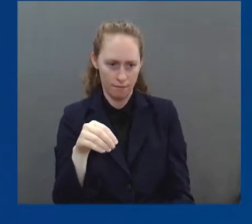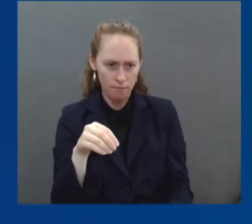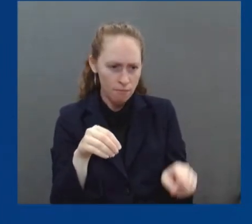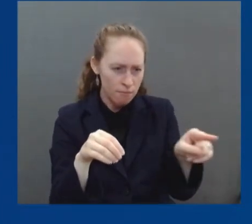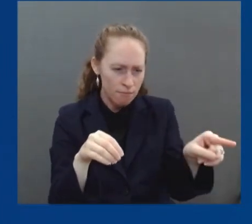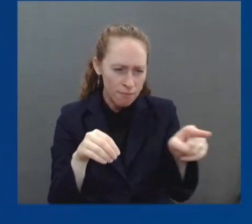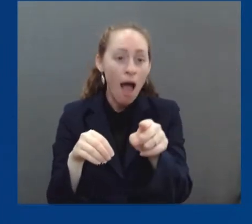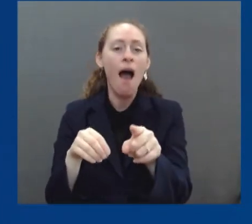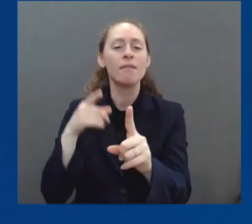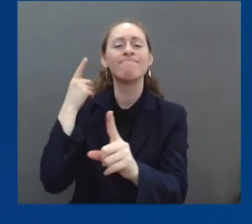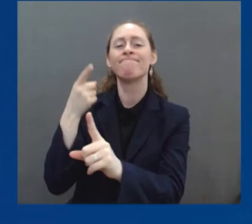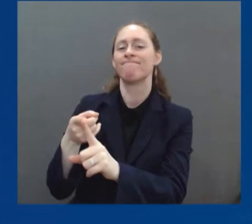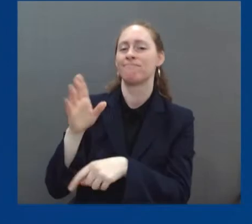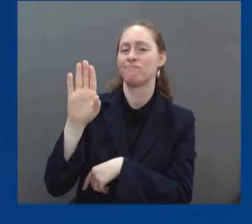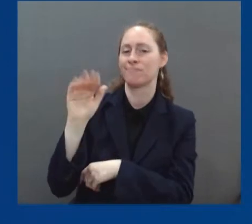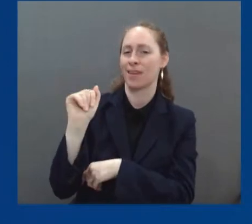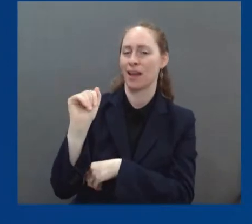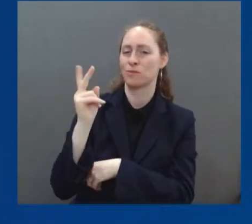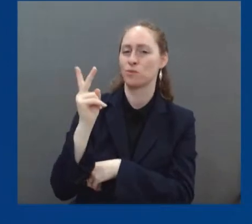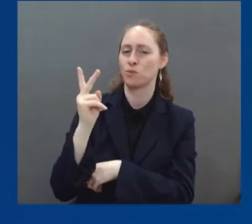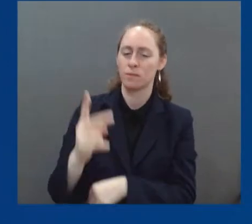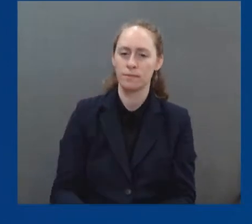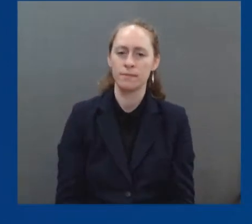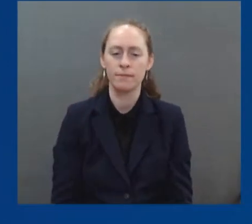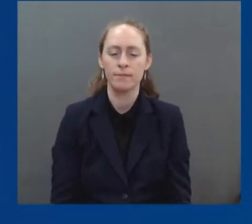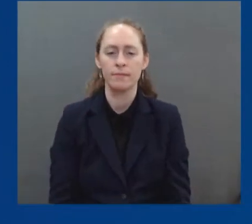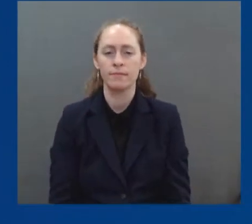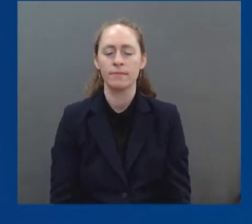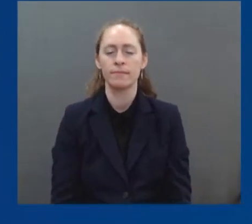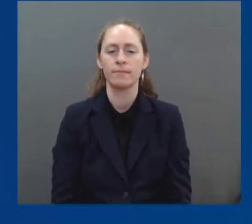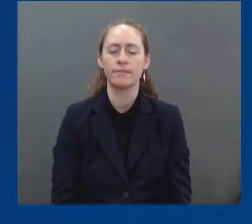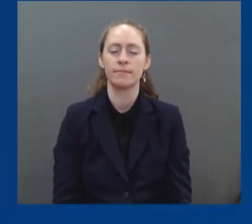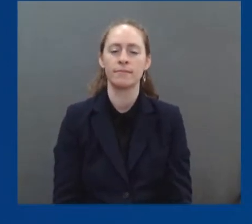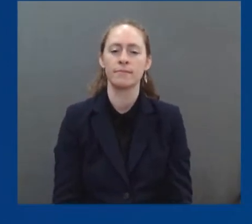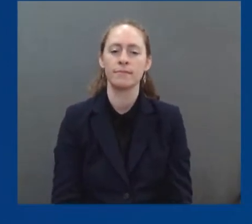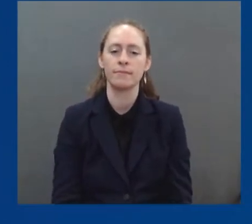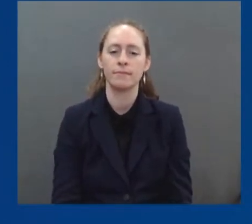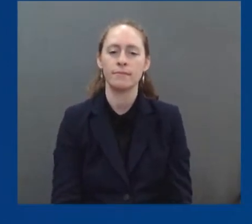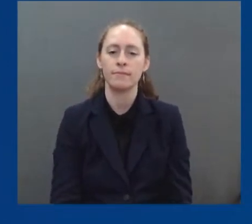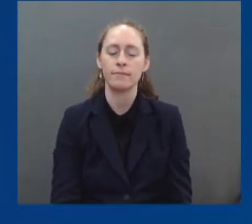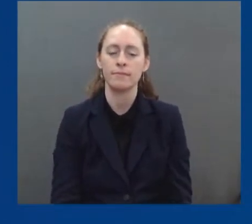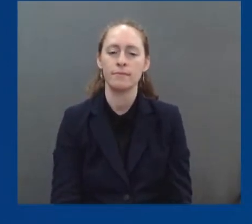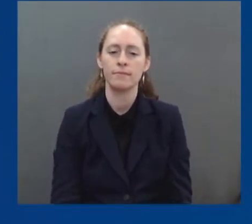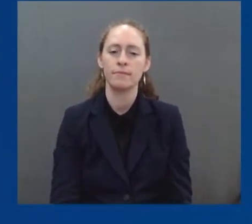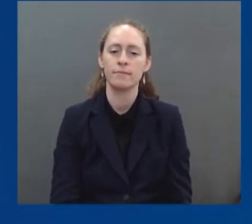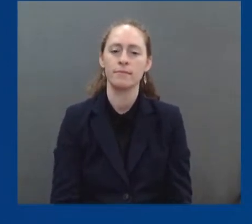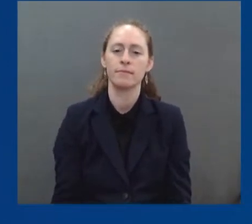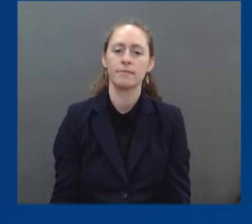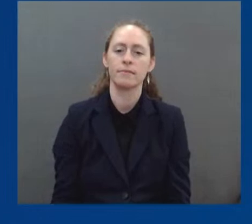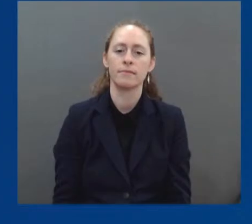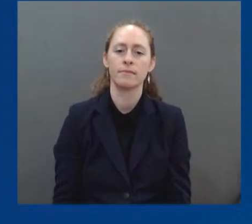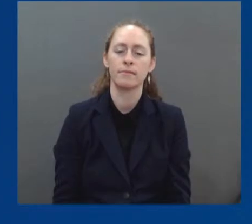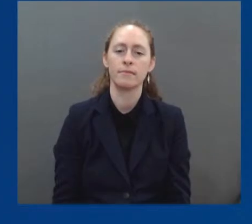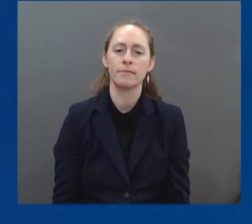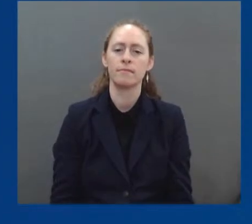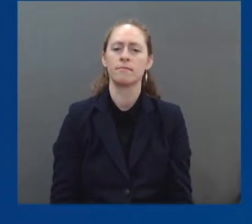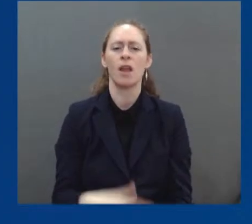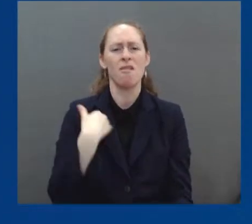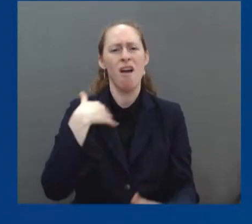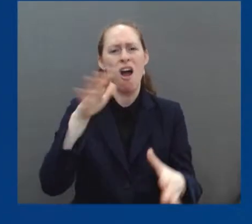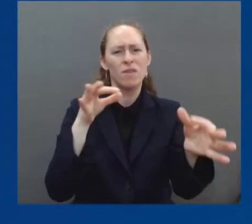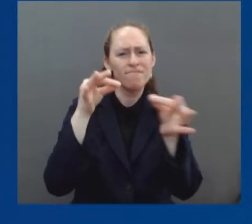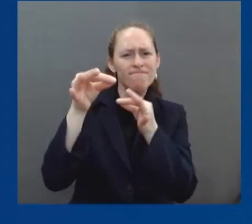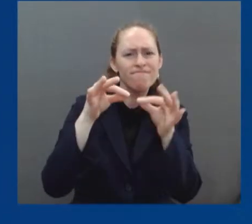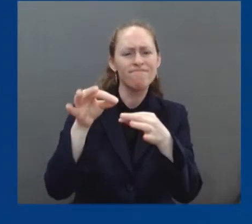the dominant variant. As we've previously shared about the BA2 variant, there is no evidence that BA2 results in more